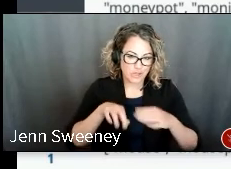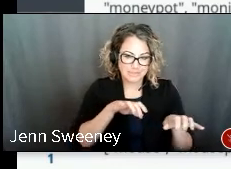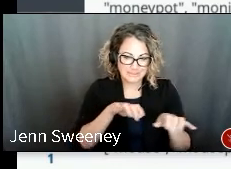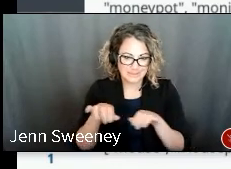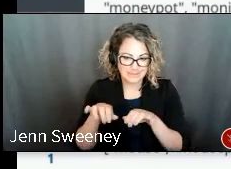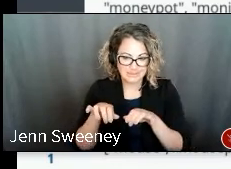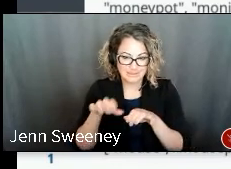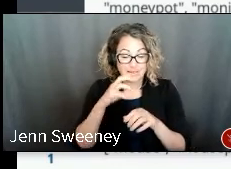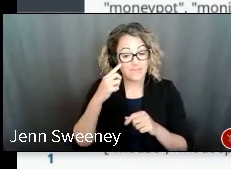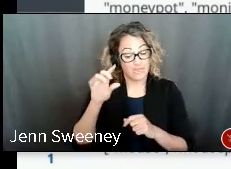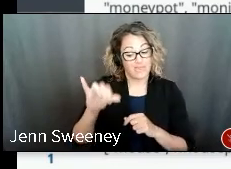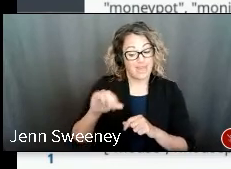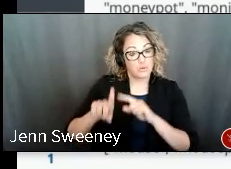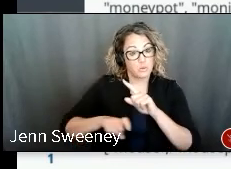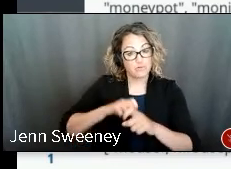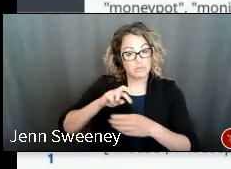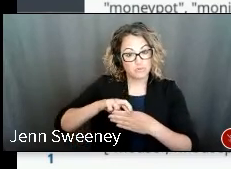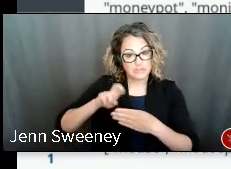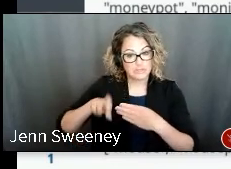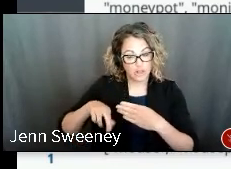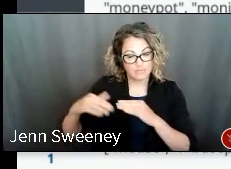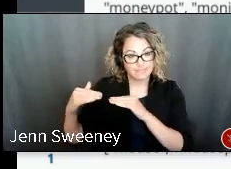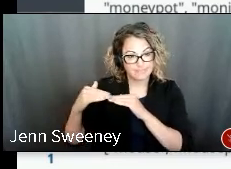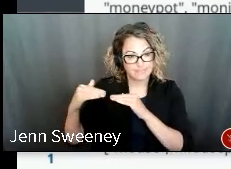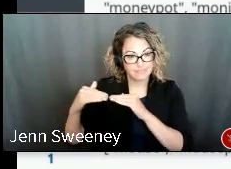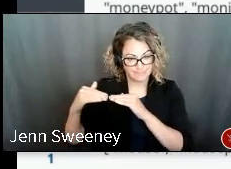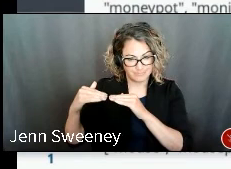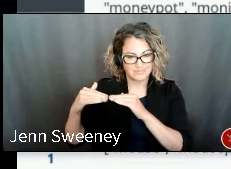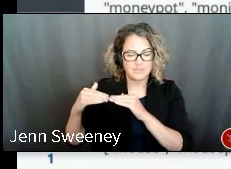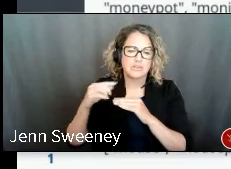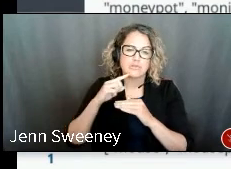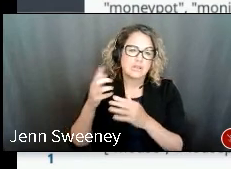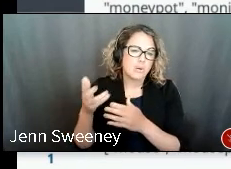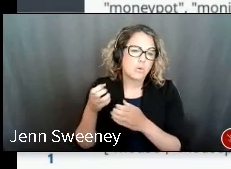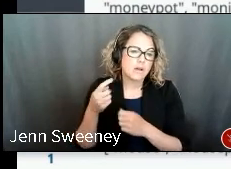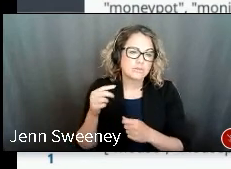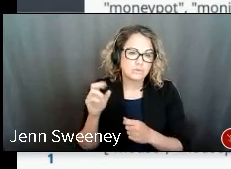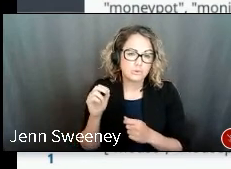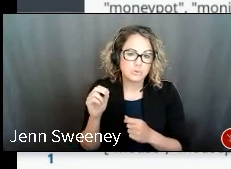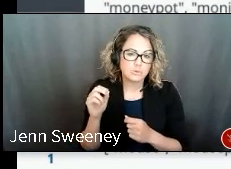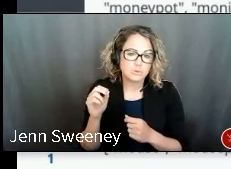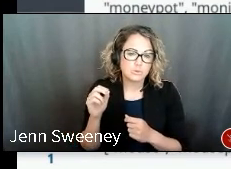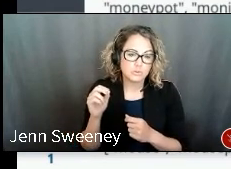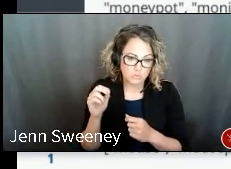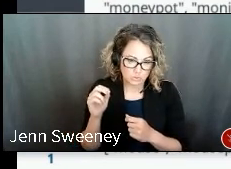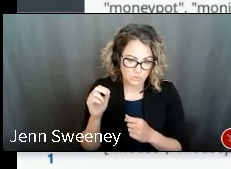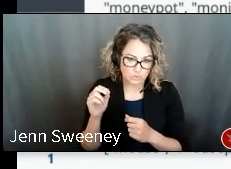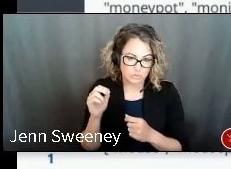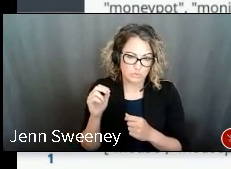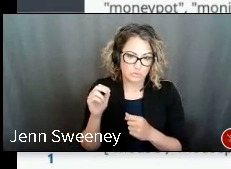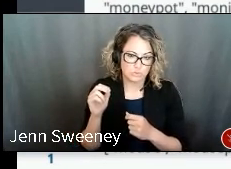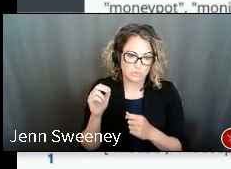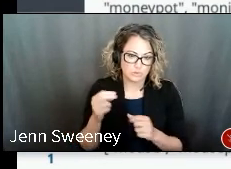For this query results, I actually want to create another private